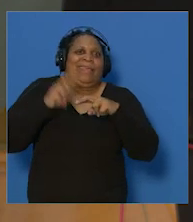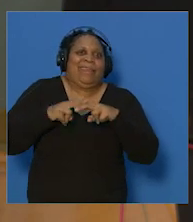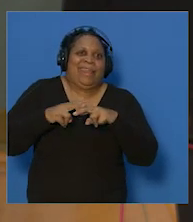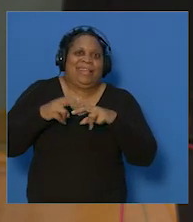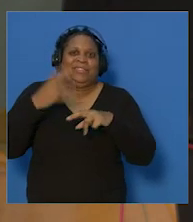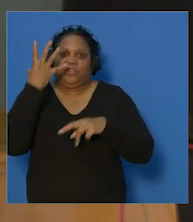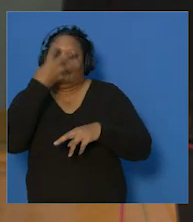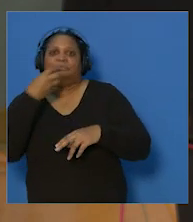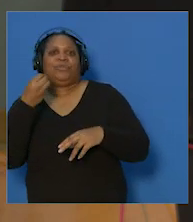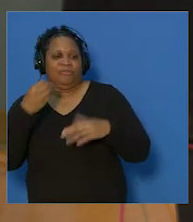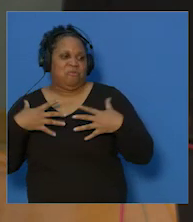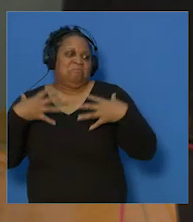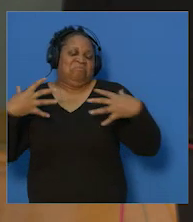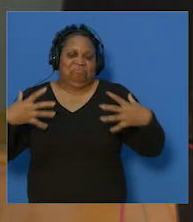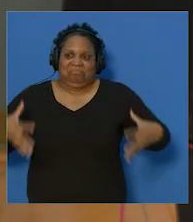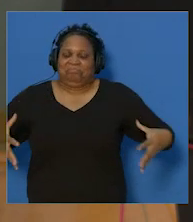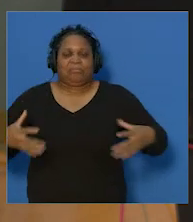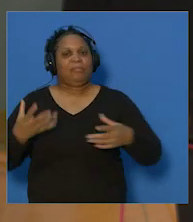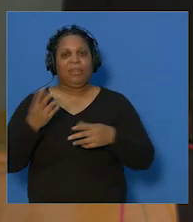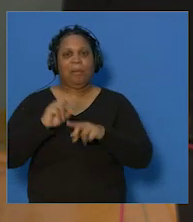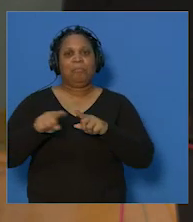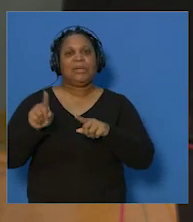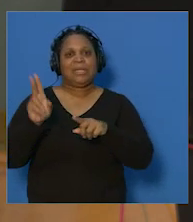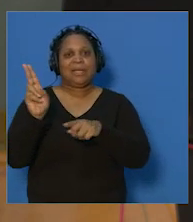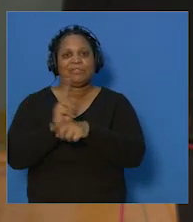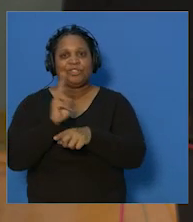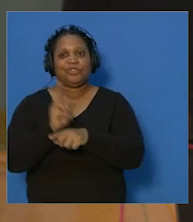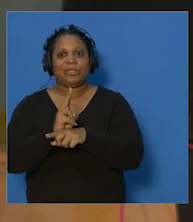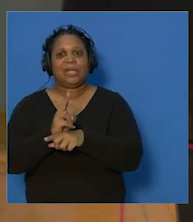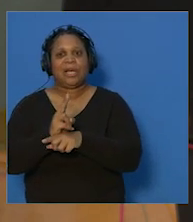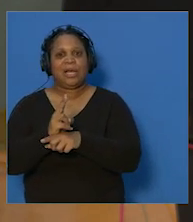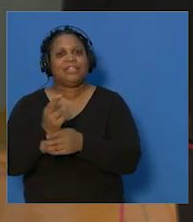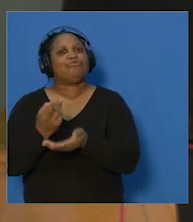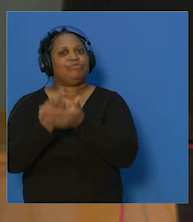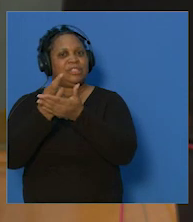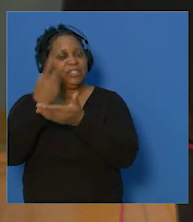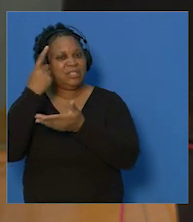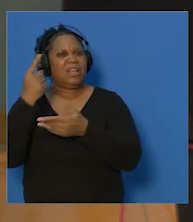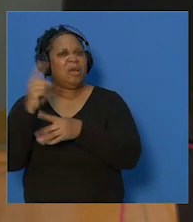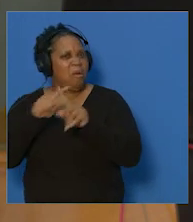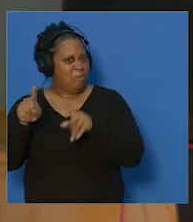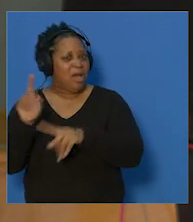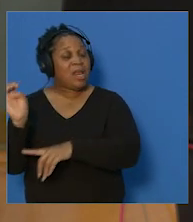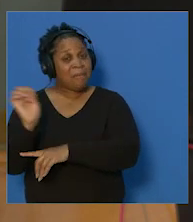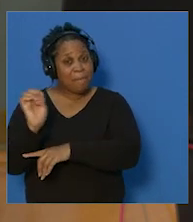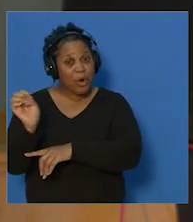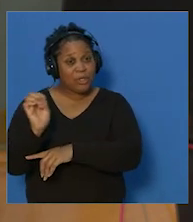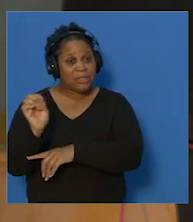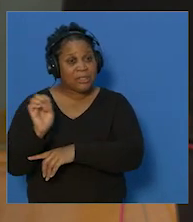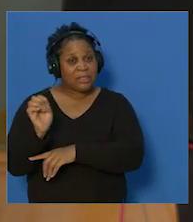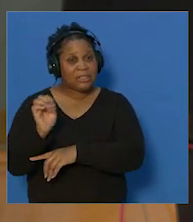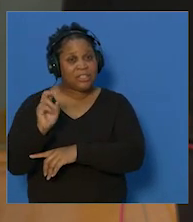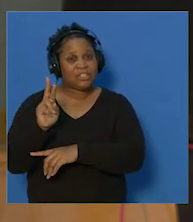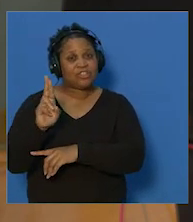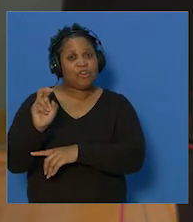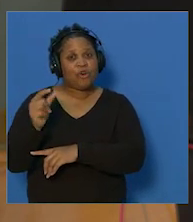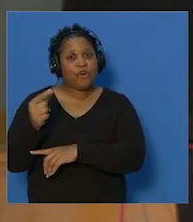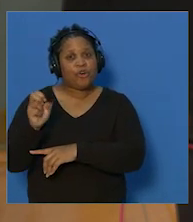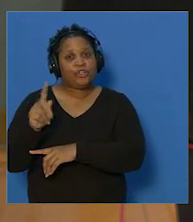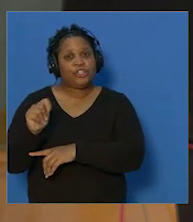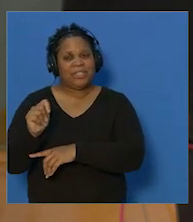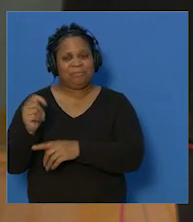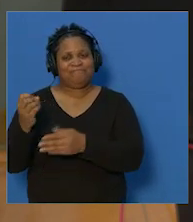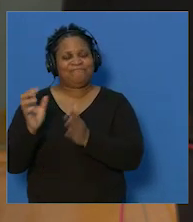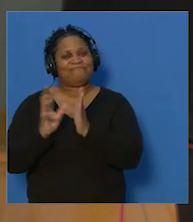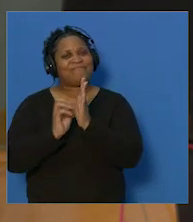wait because they need to utilize their resources appropriately, and for emergencies, urgent matters, cancer